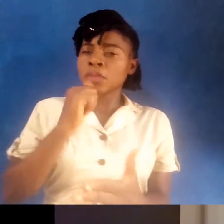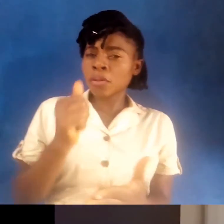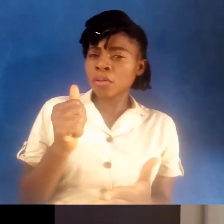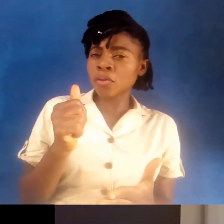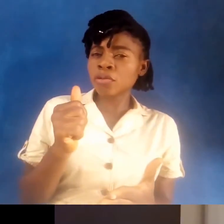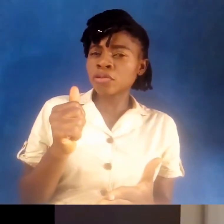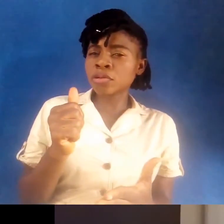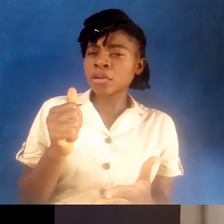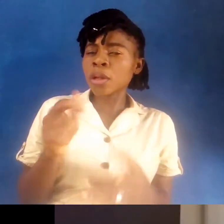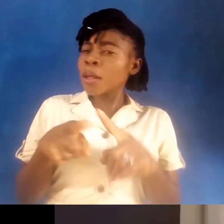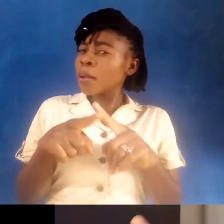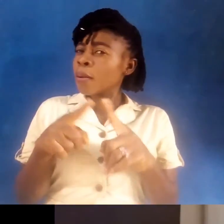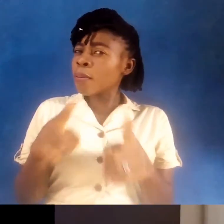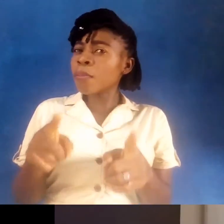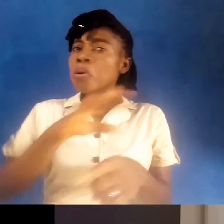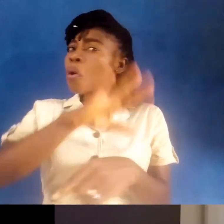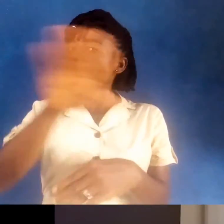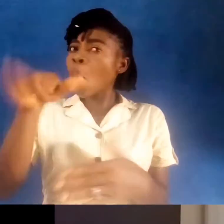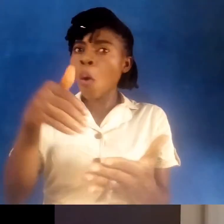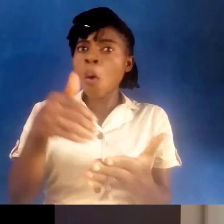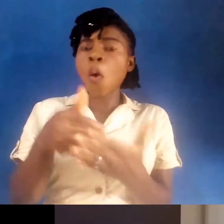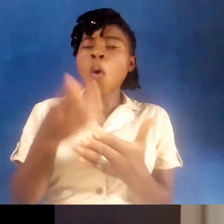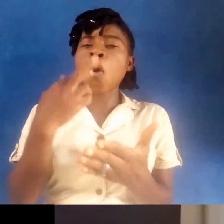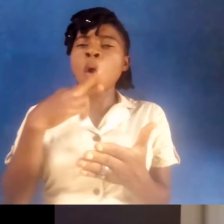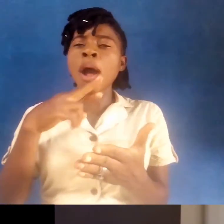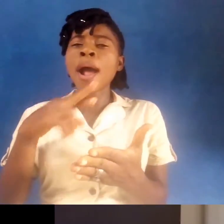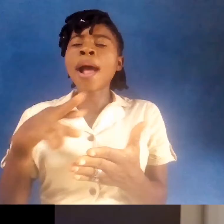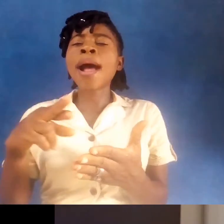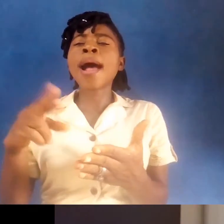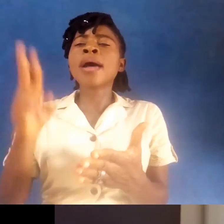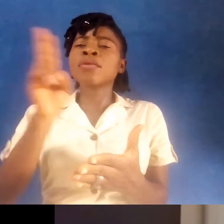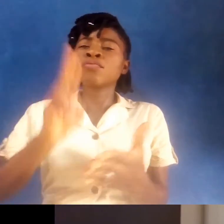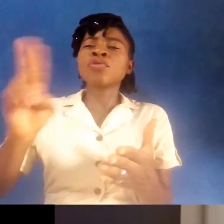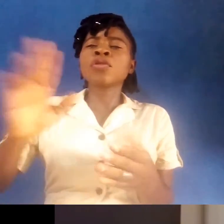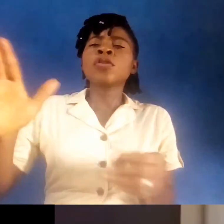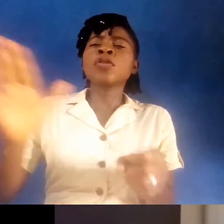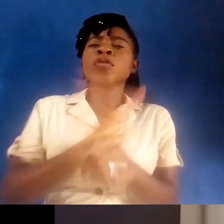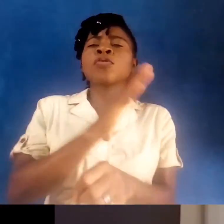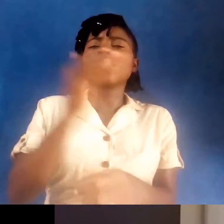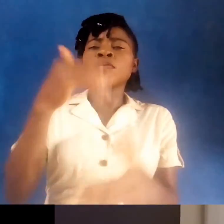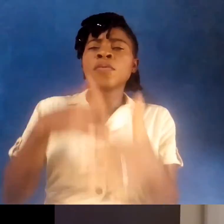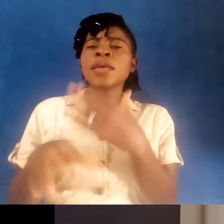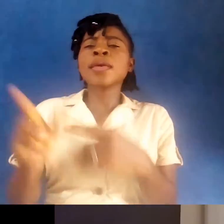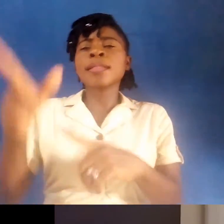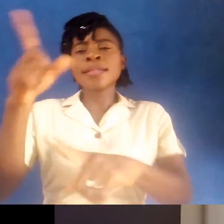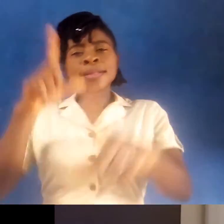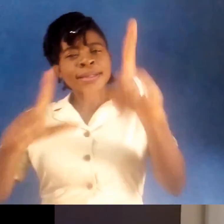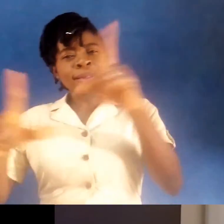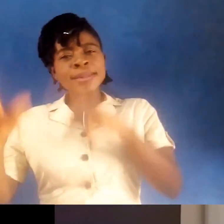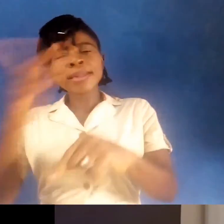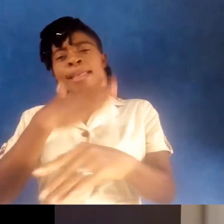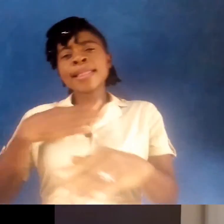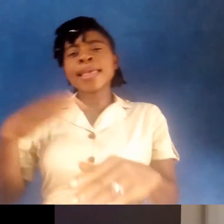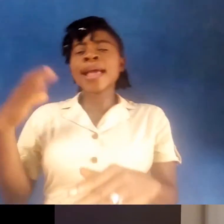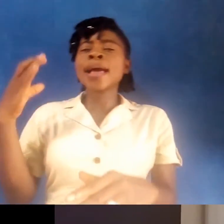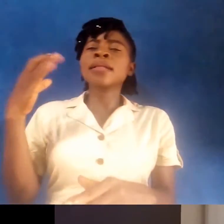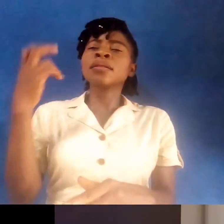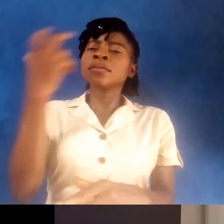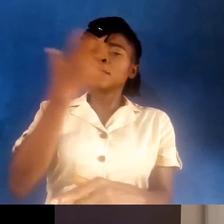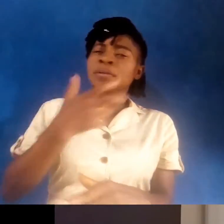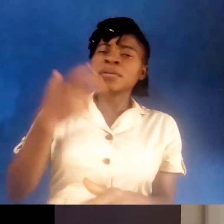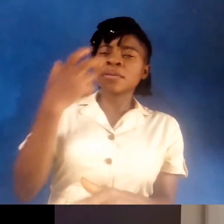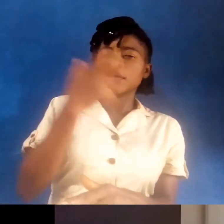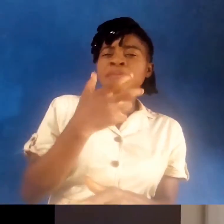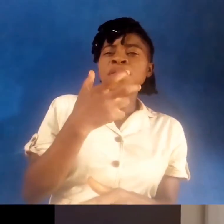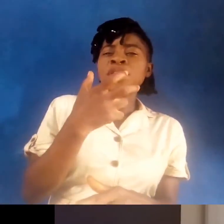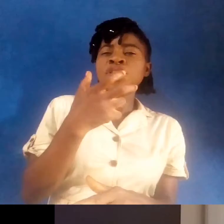that they are not useful both in signing and in speech. So the